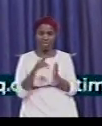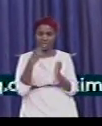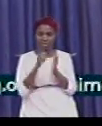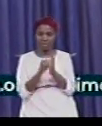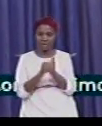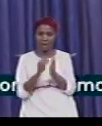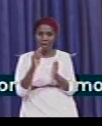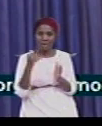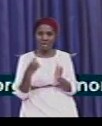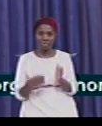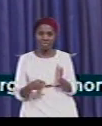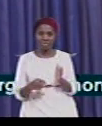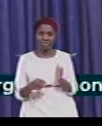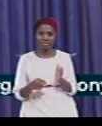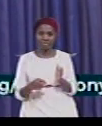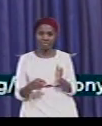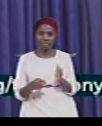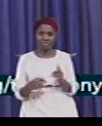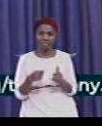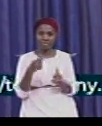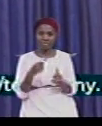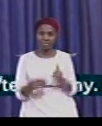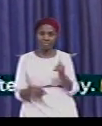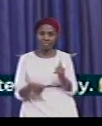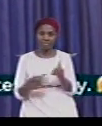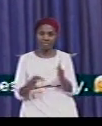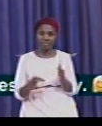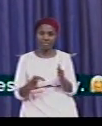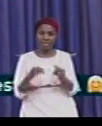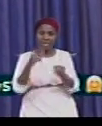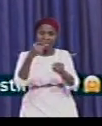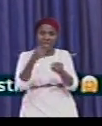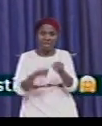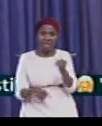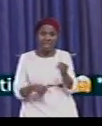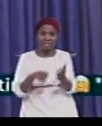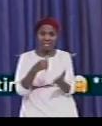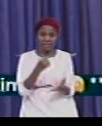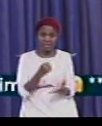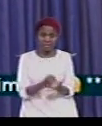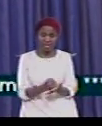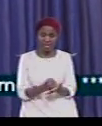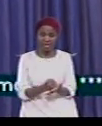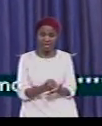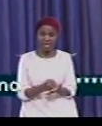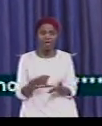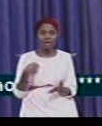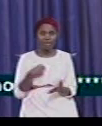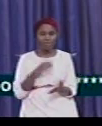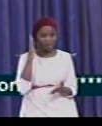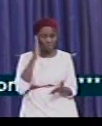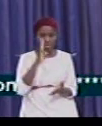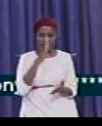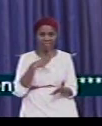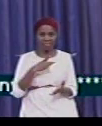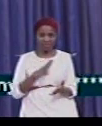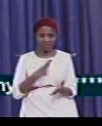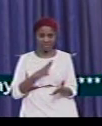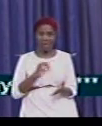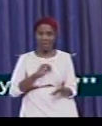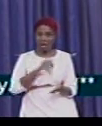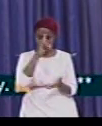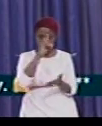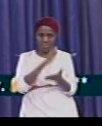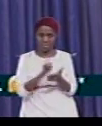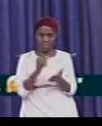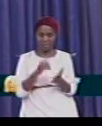of the last saying, the last amen, we will be fine. I believed it so much.